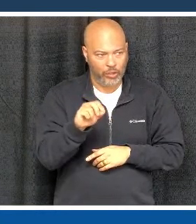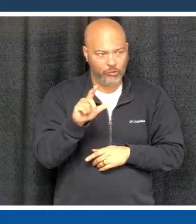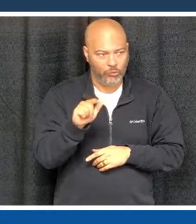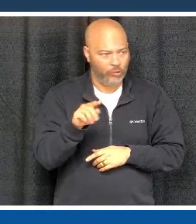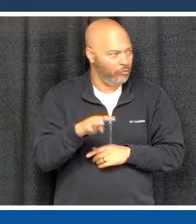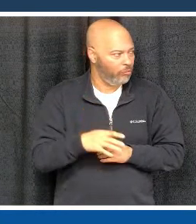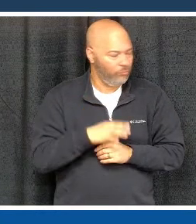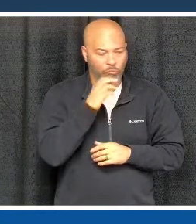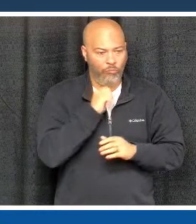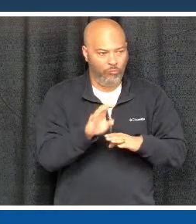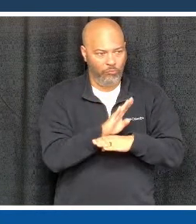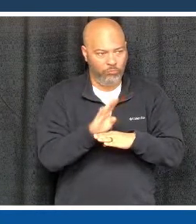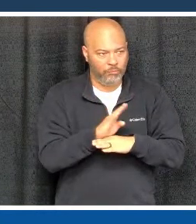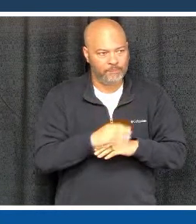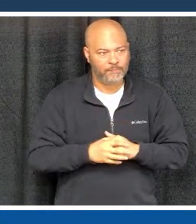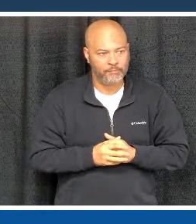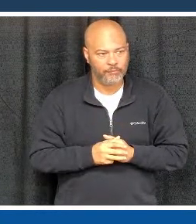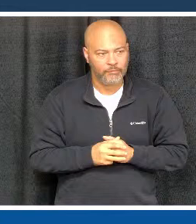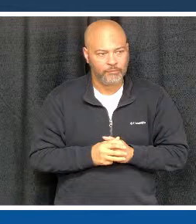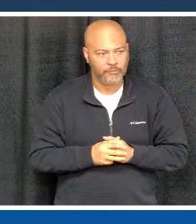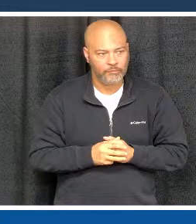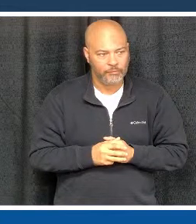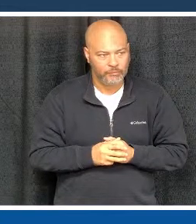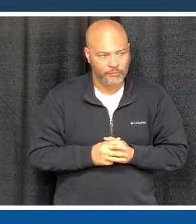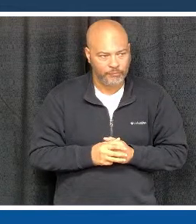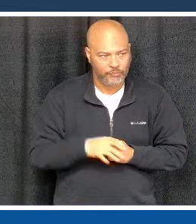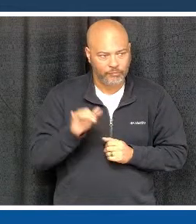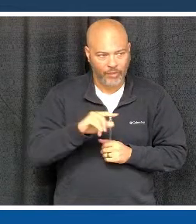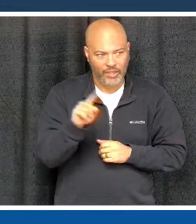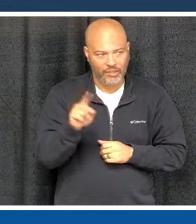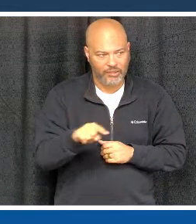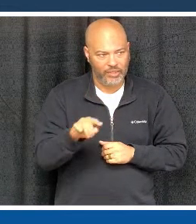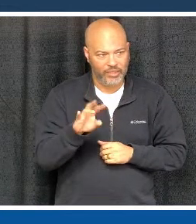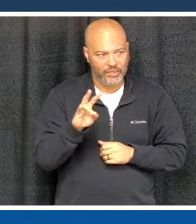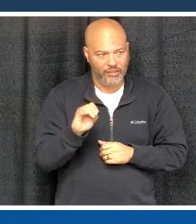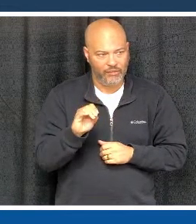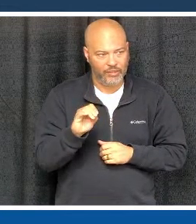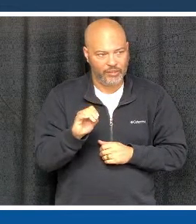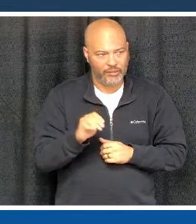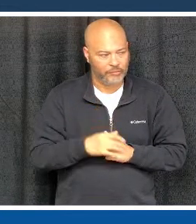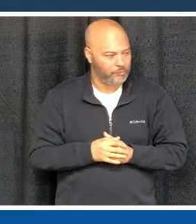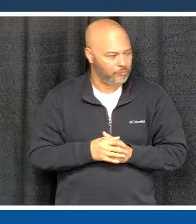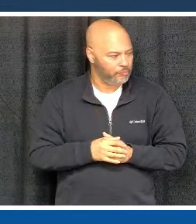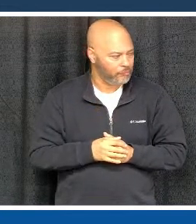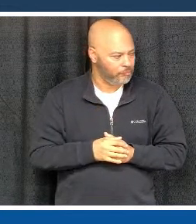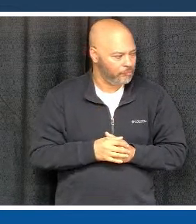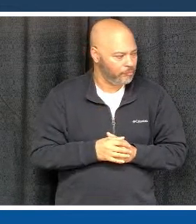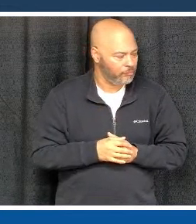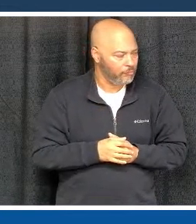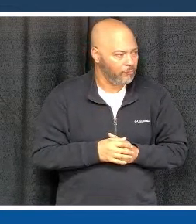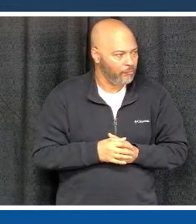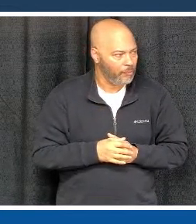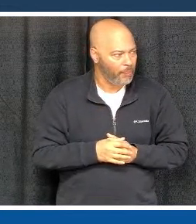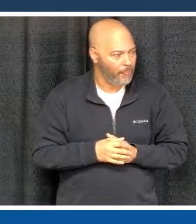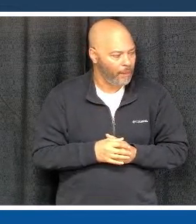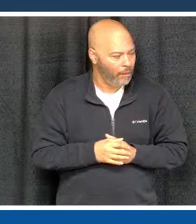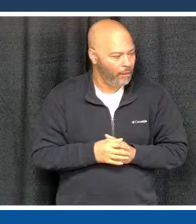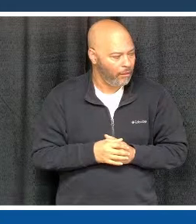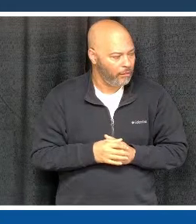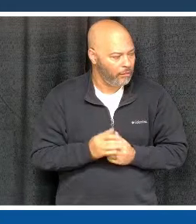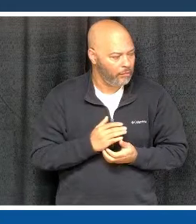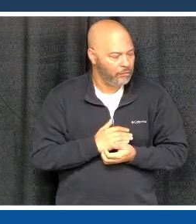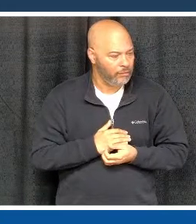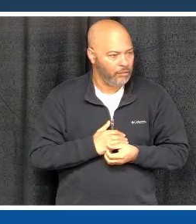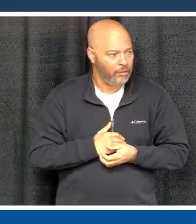business. Okay, and that's the, I assume that's the. Z 70-2023, planning case, zoning case. So this